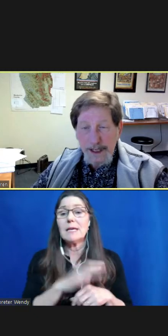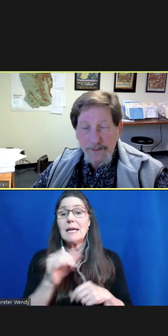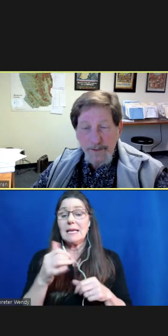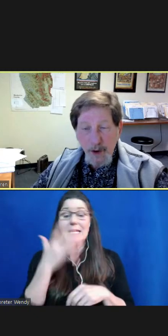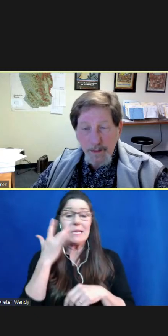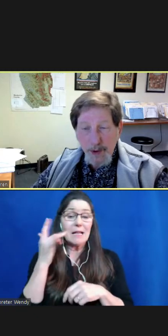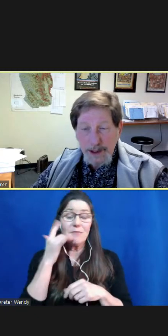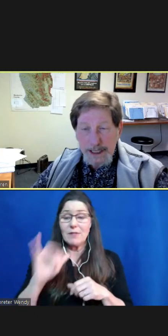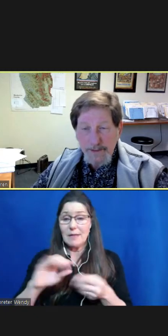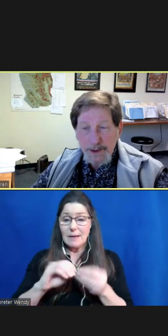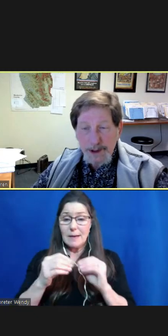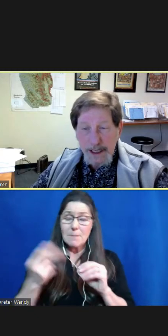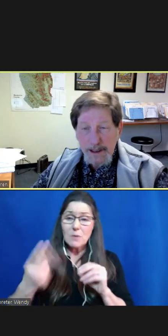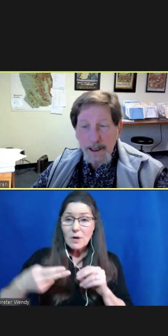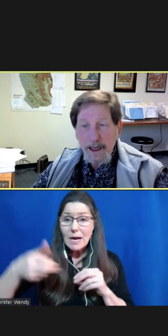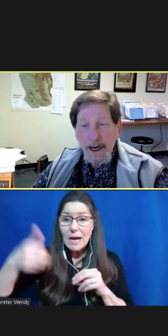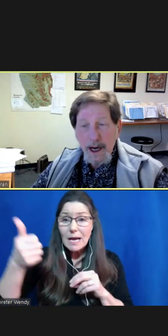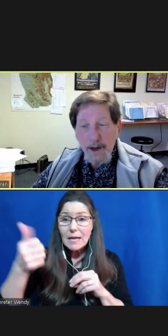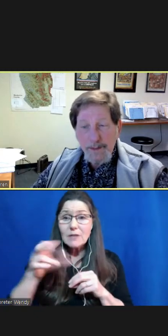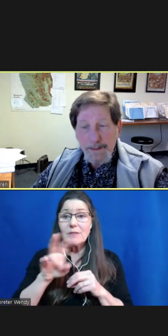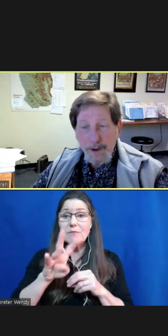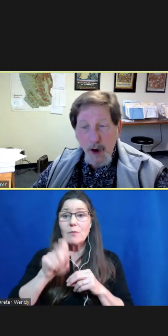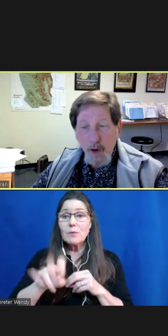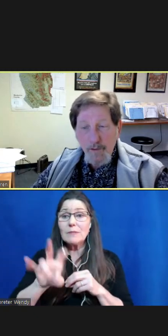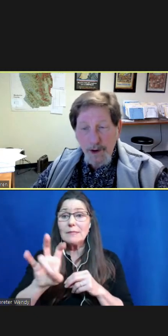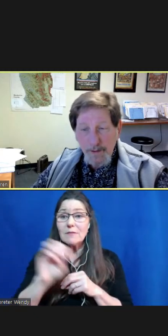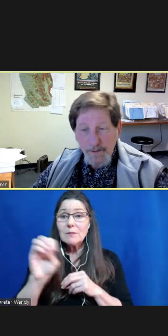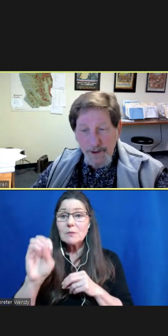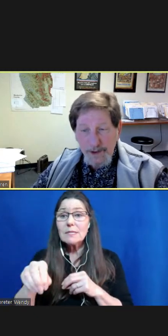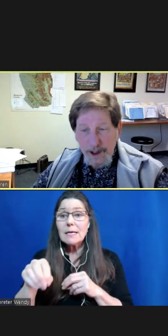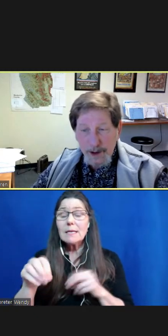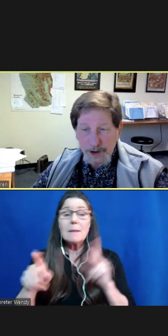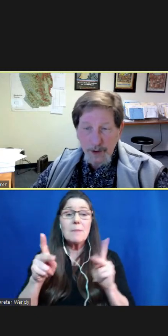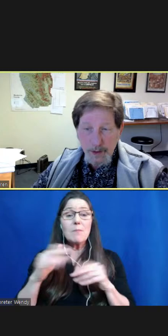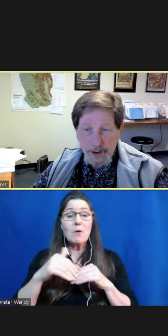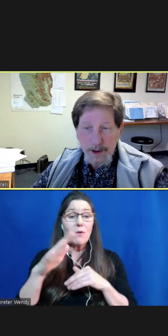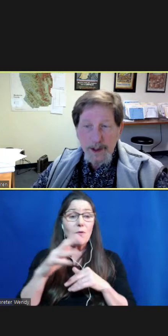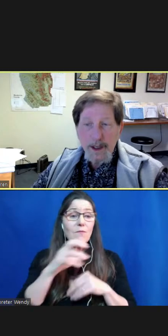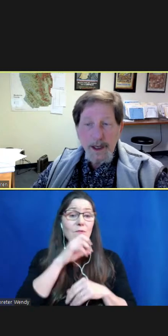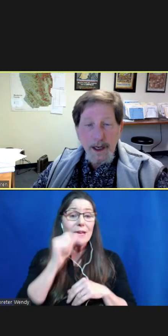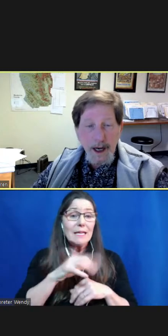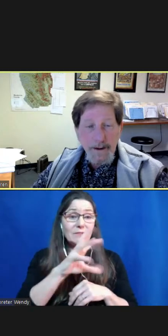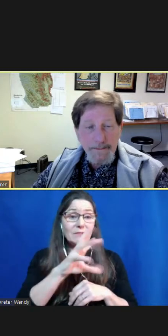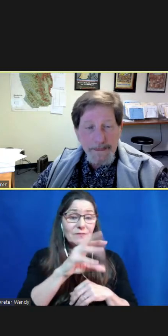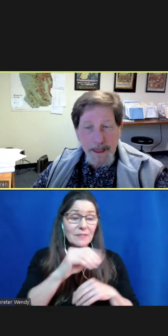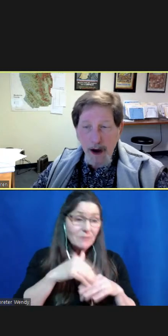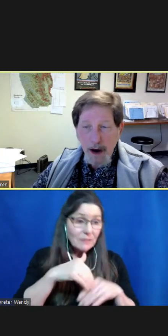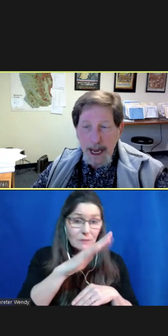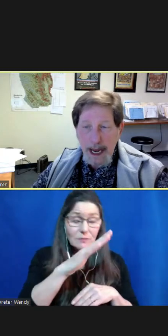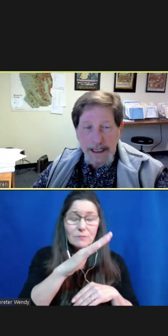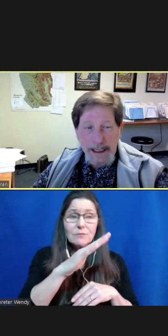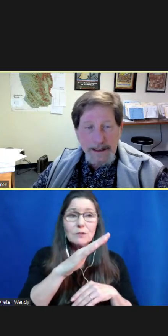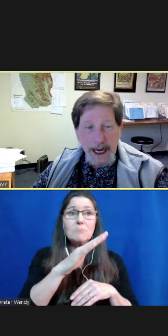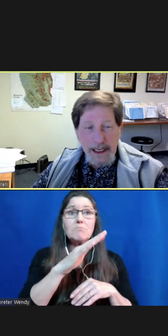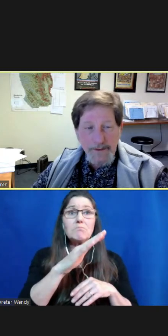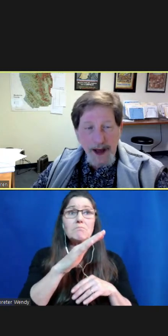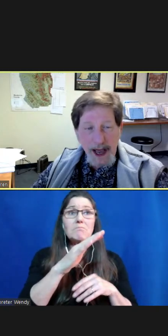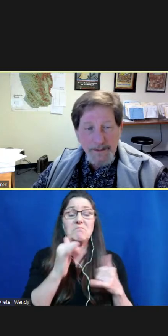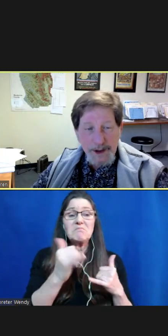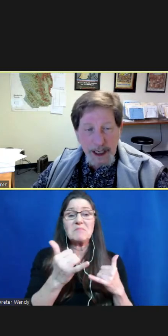higher, 74.7%. The people over 50 years old are 80